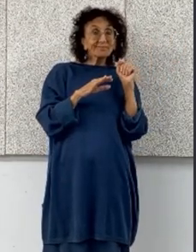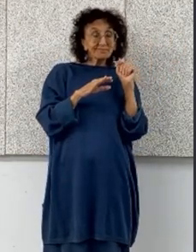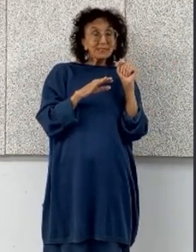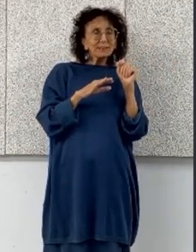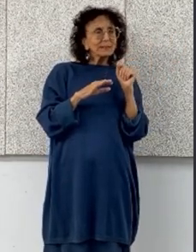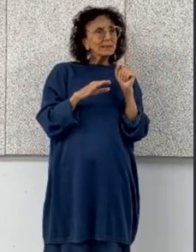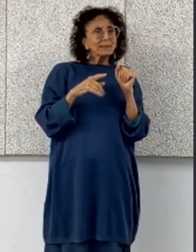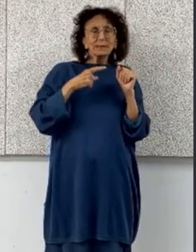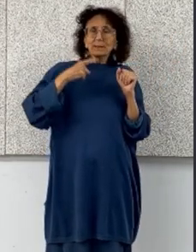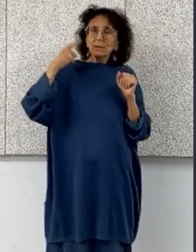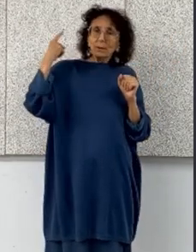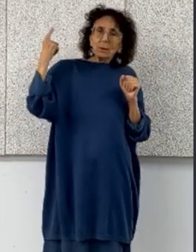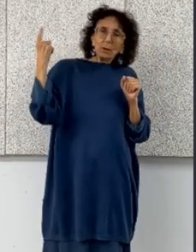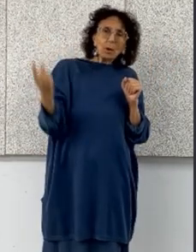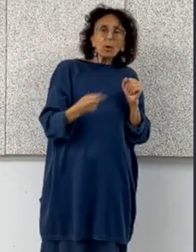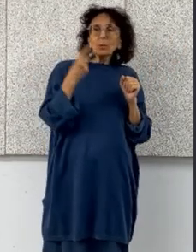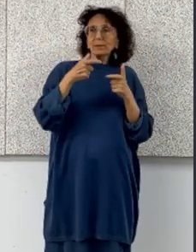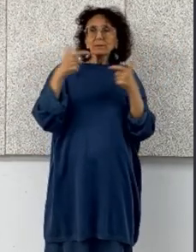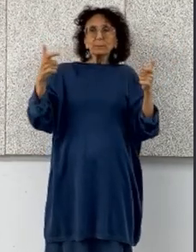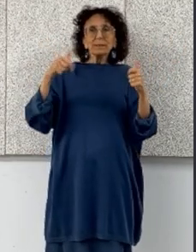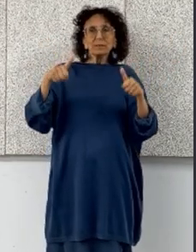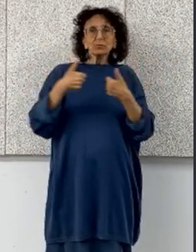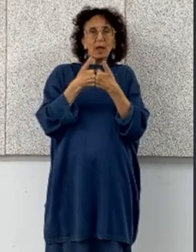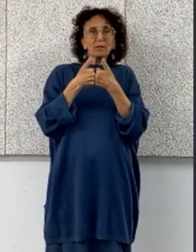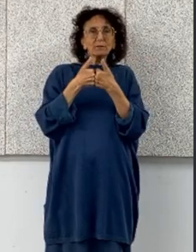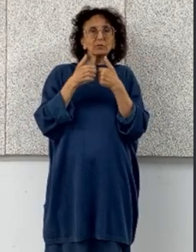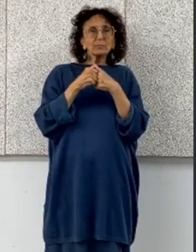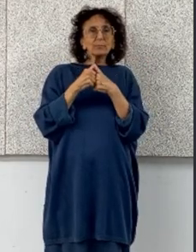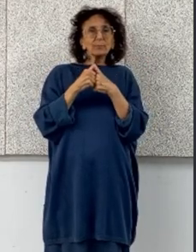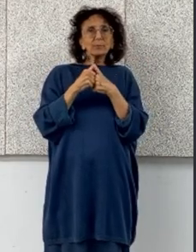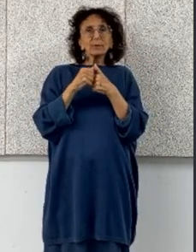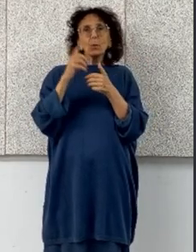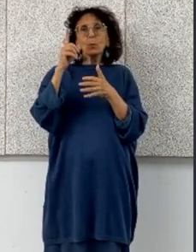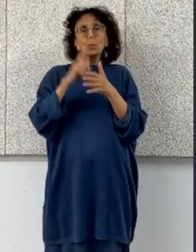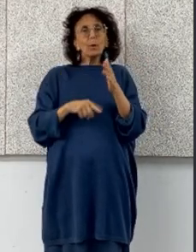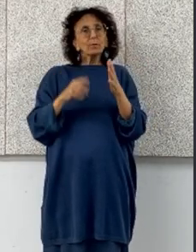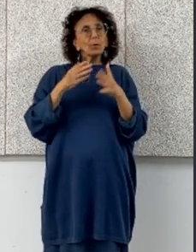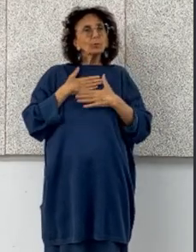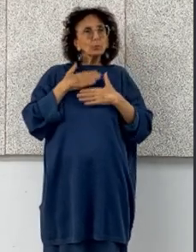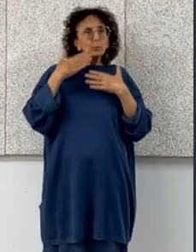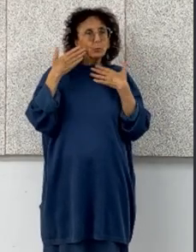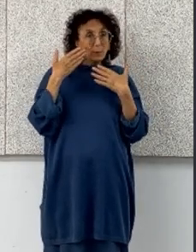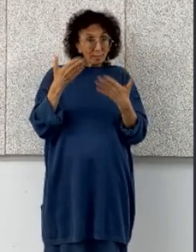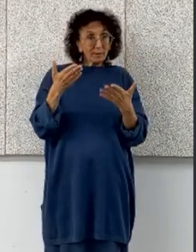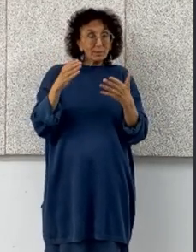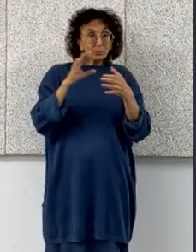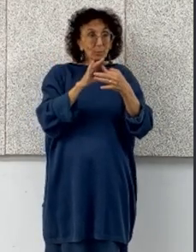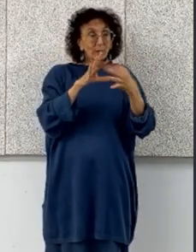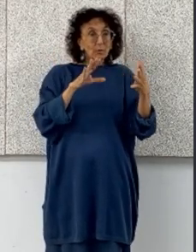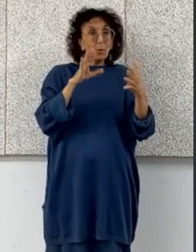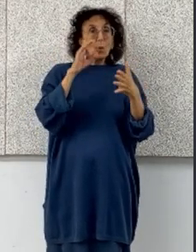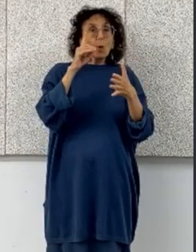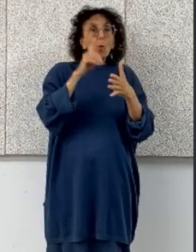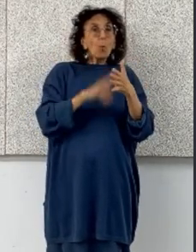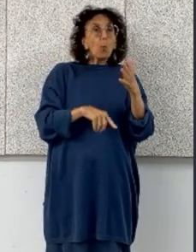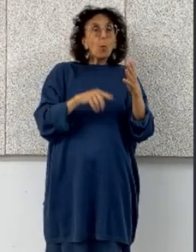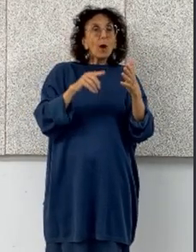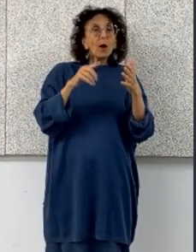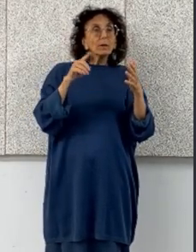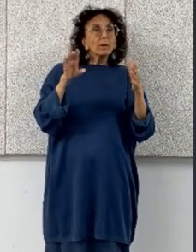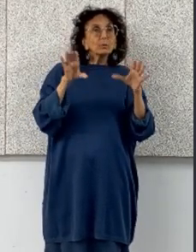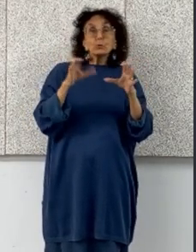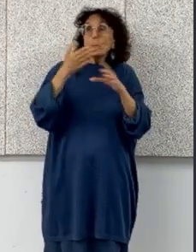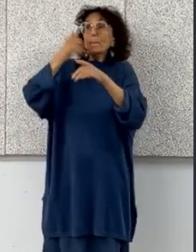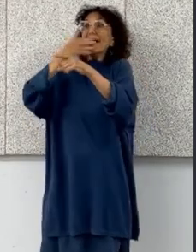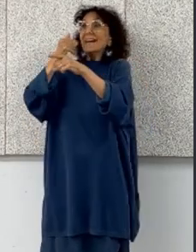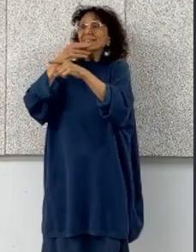always, always challenging. So it's sort of like, what are you willing to let go? What do you do less well than the other things you do? I don't know, you